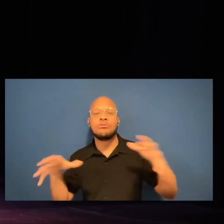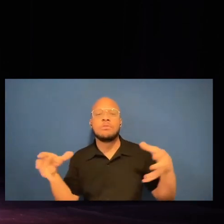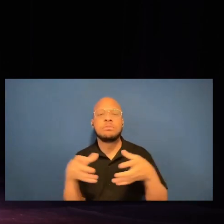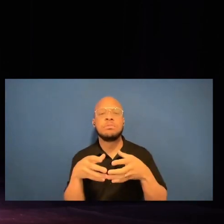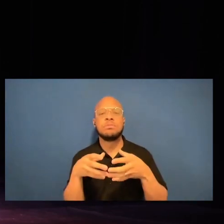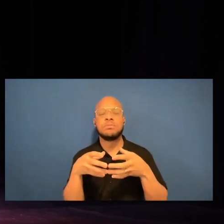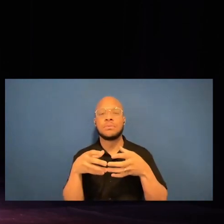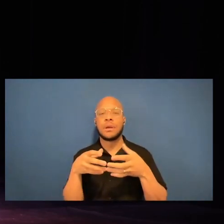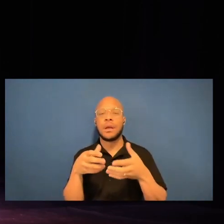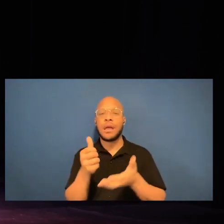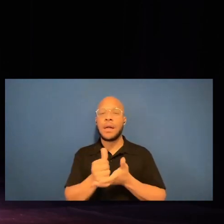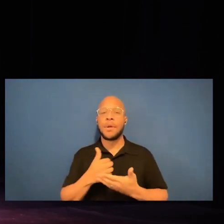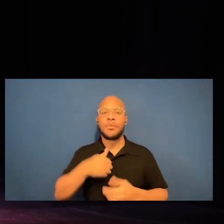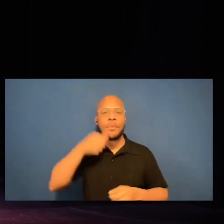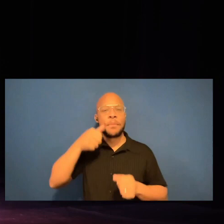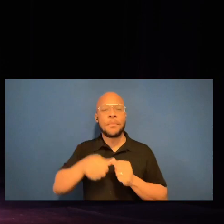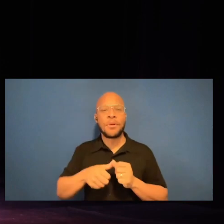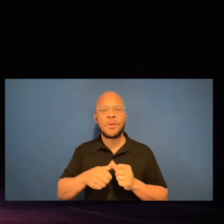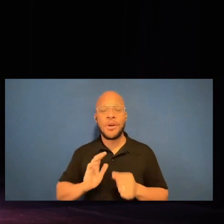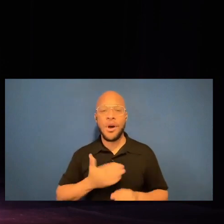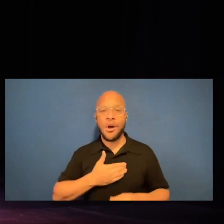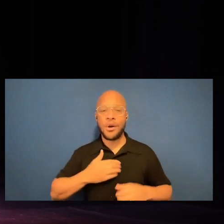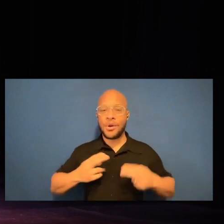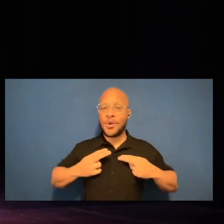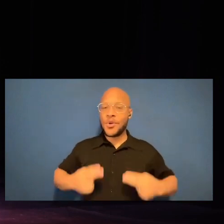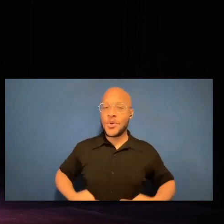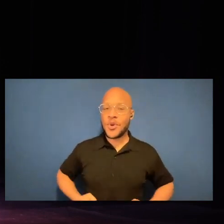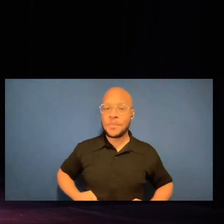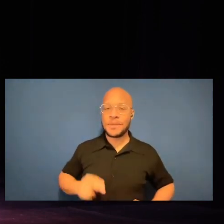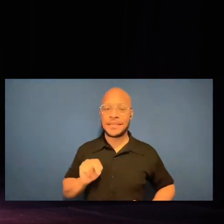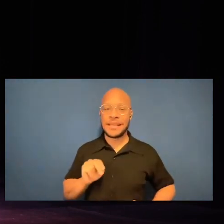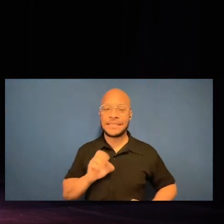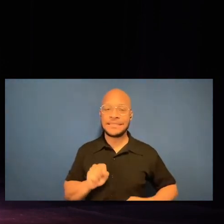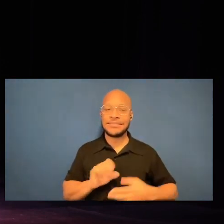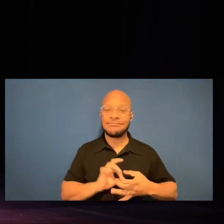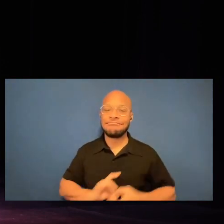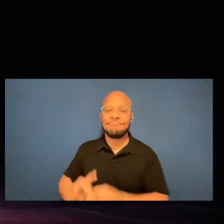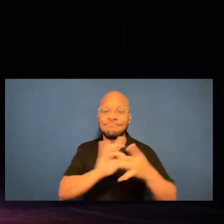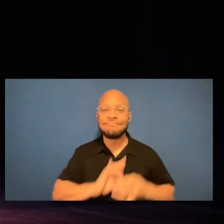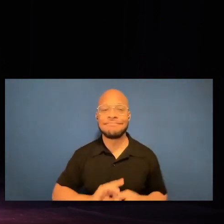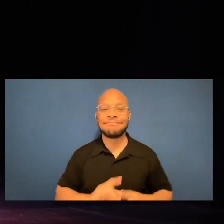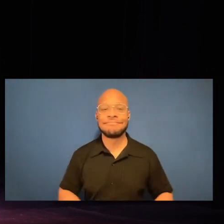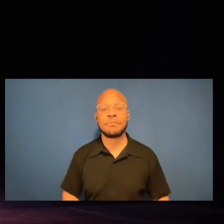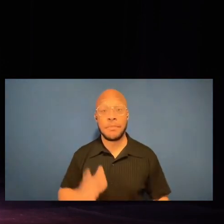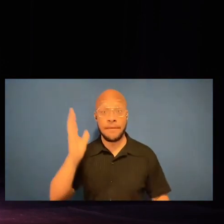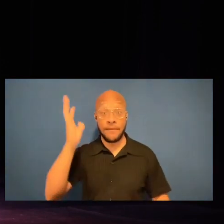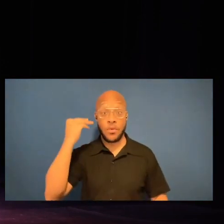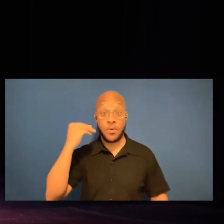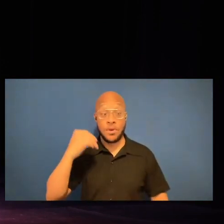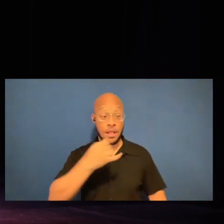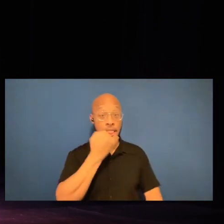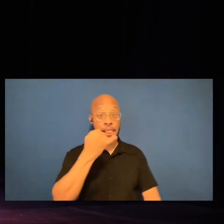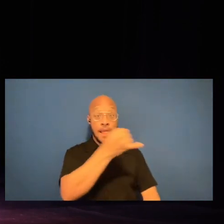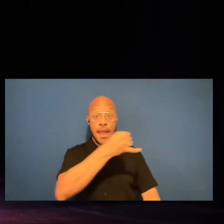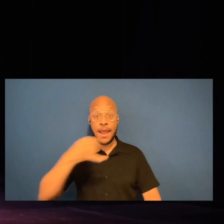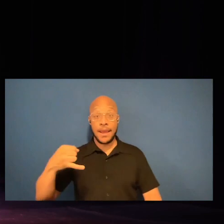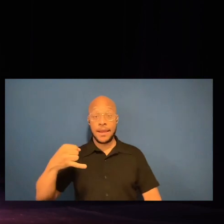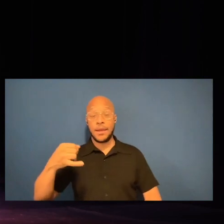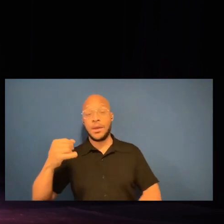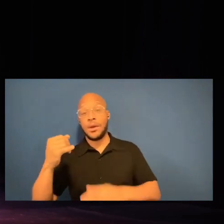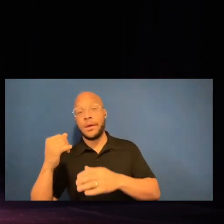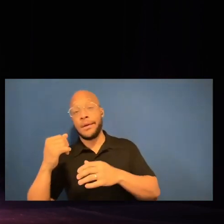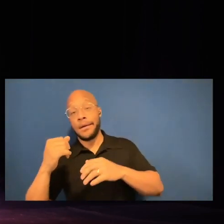The line between audience and artists all but disappeared as TikTok and Instagram became platforms